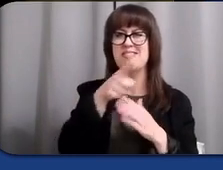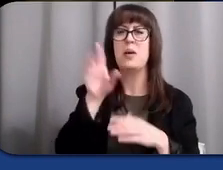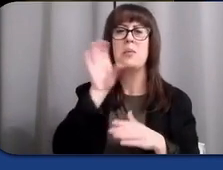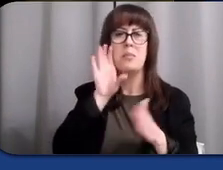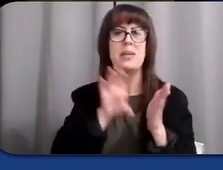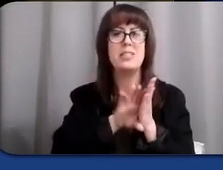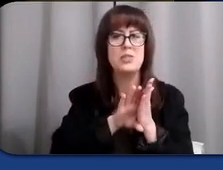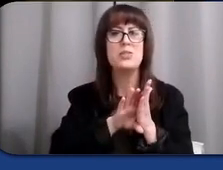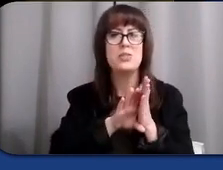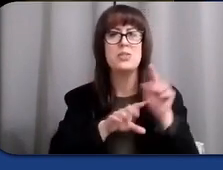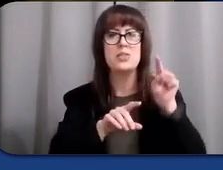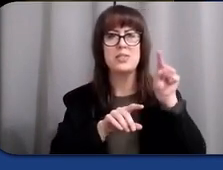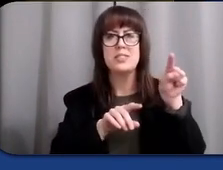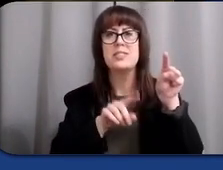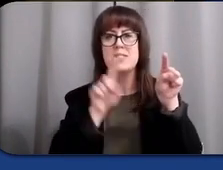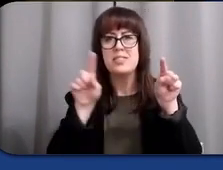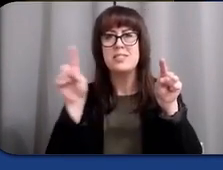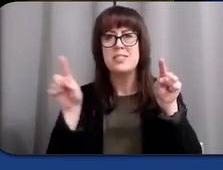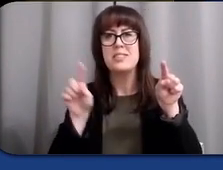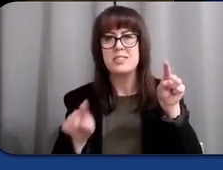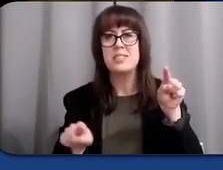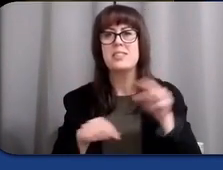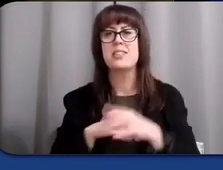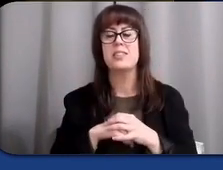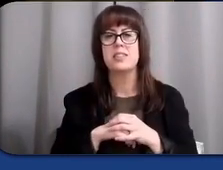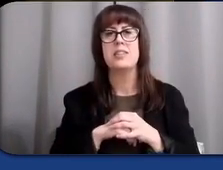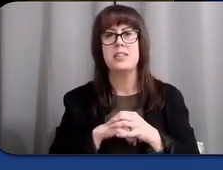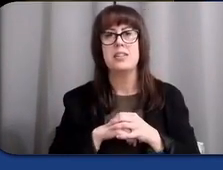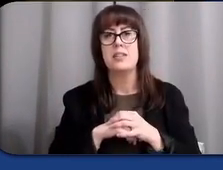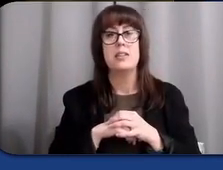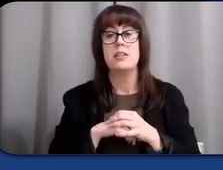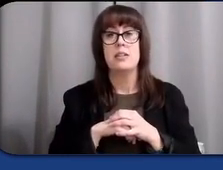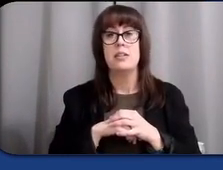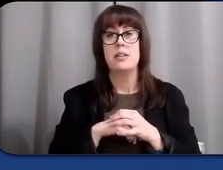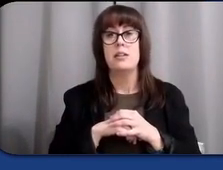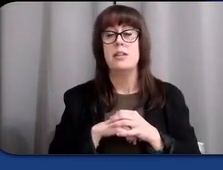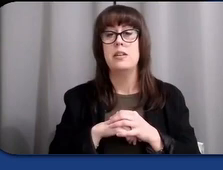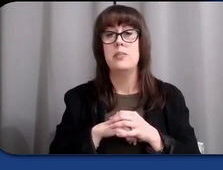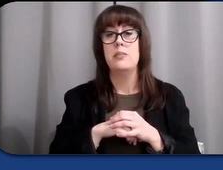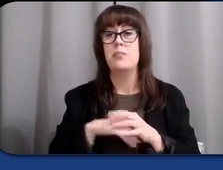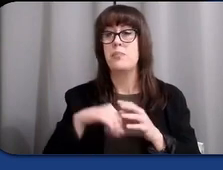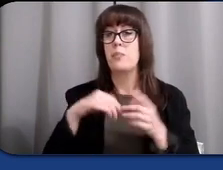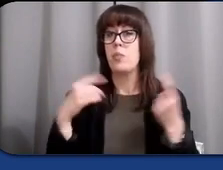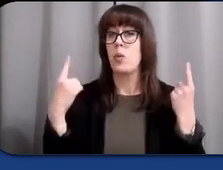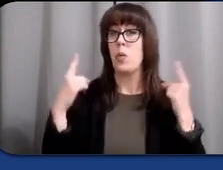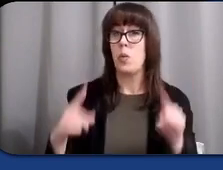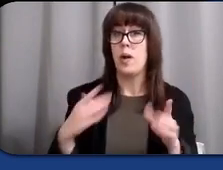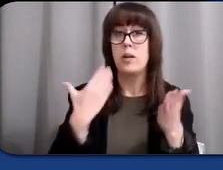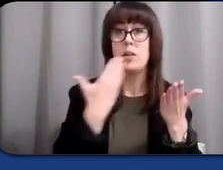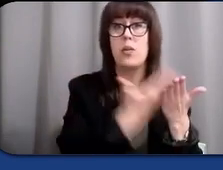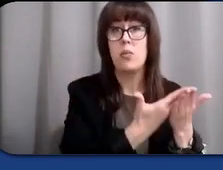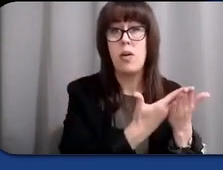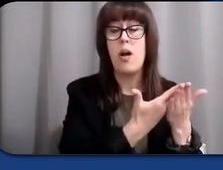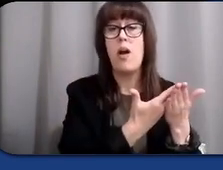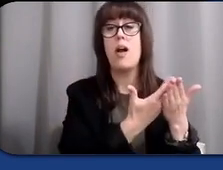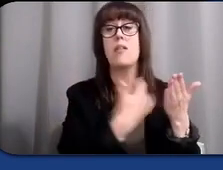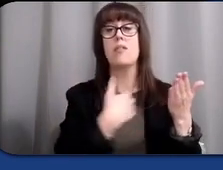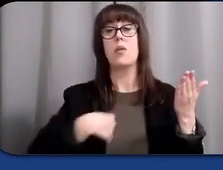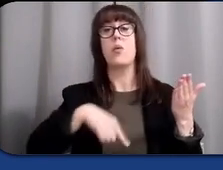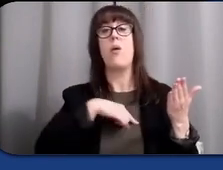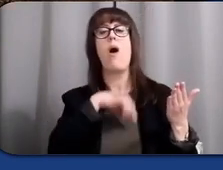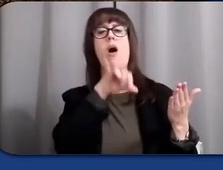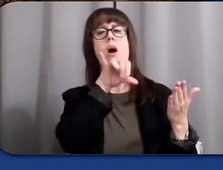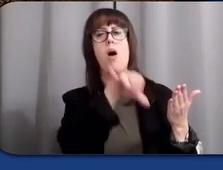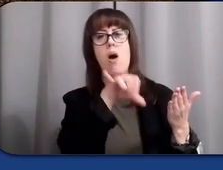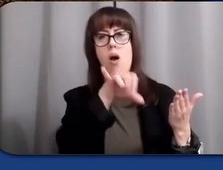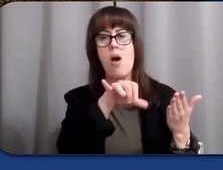just see one of the things we discovered when we got there was we kind of understood the resiliency of